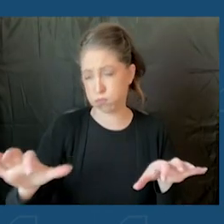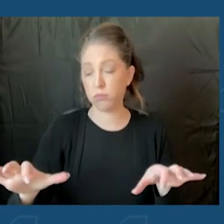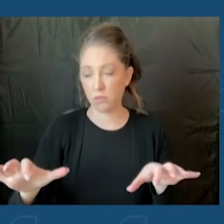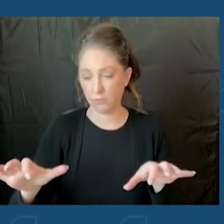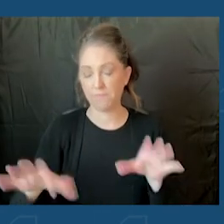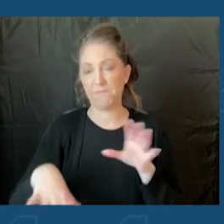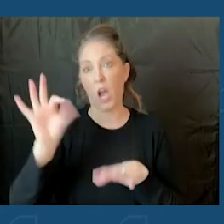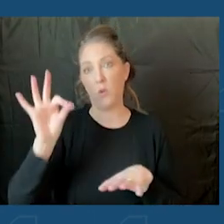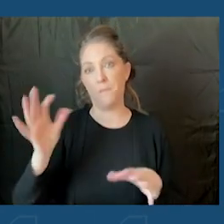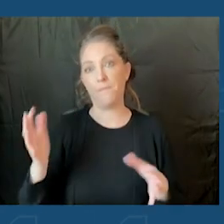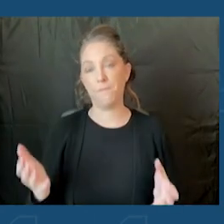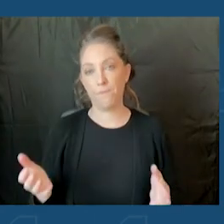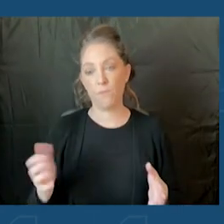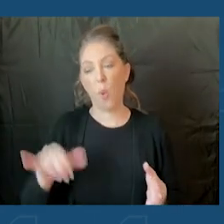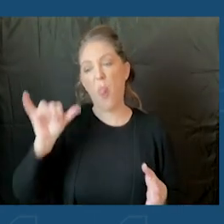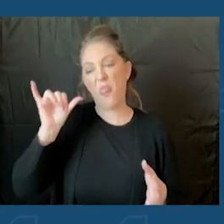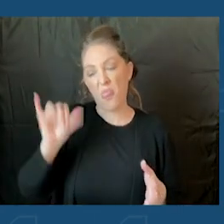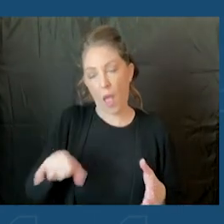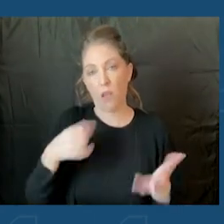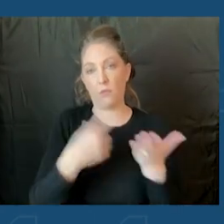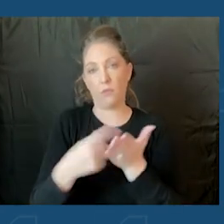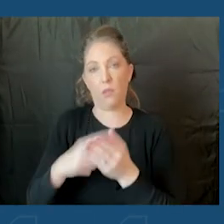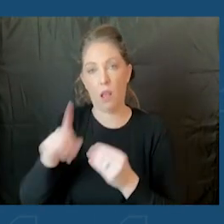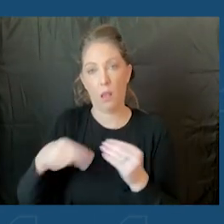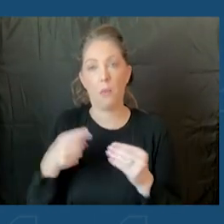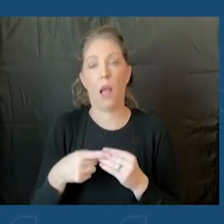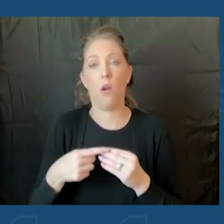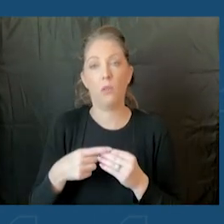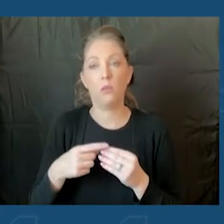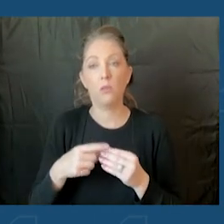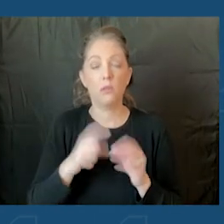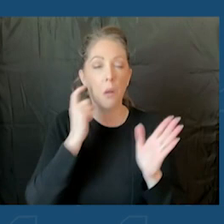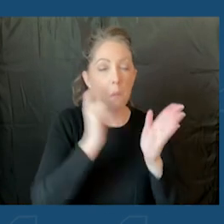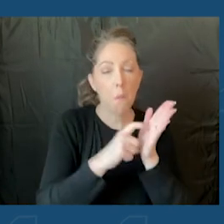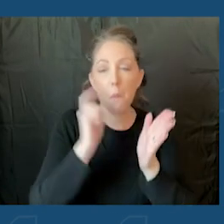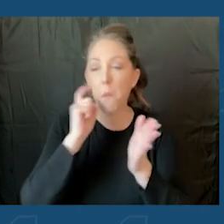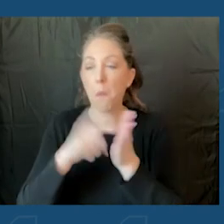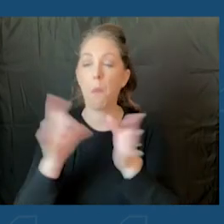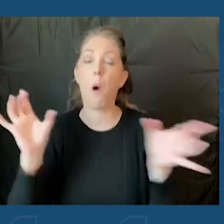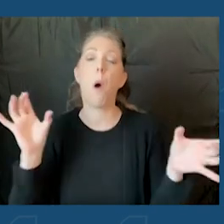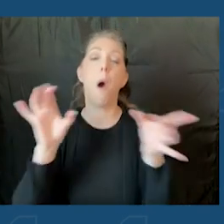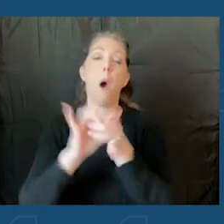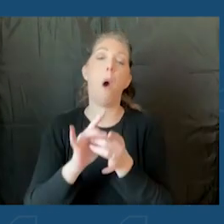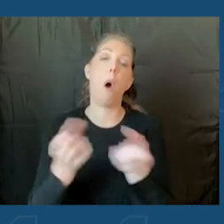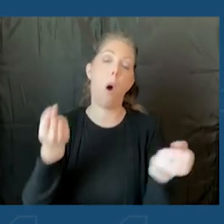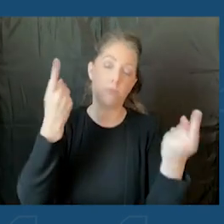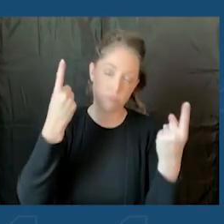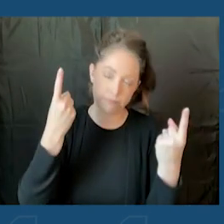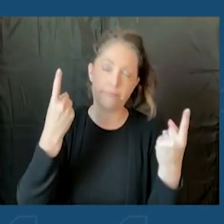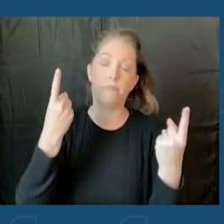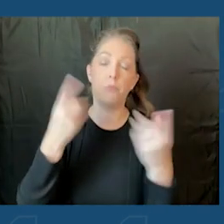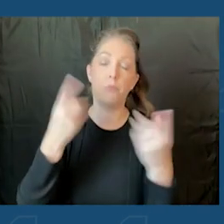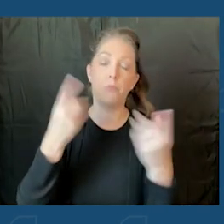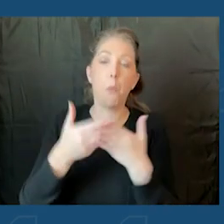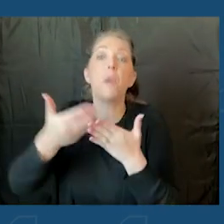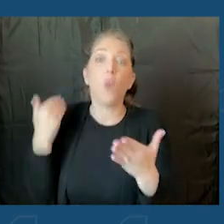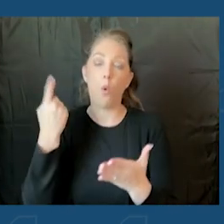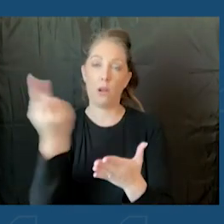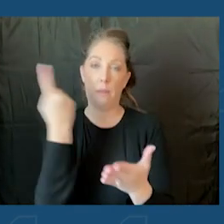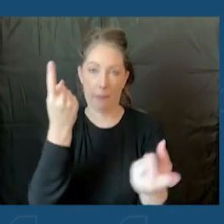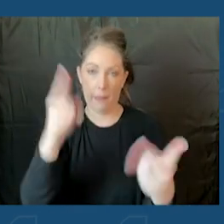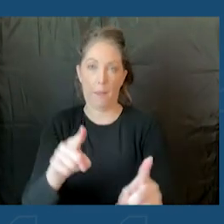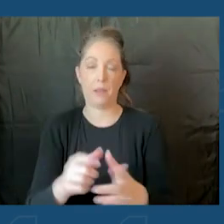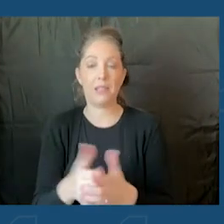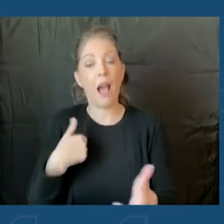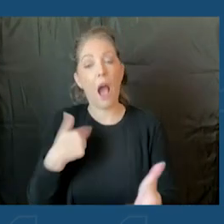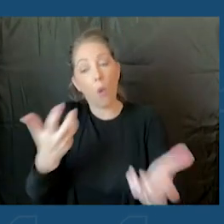about. We're talking about connecting the dots before something happens. I want to be in the business of preventing crimes more